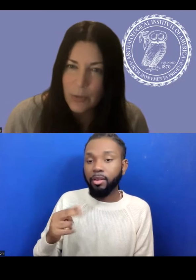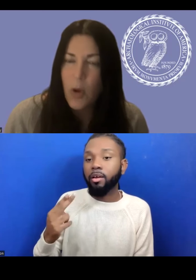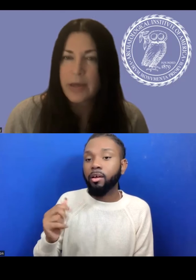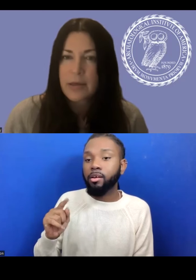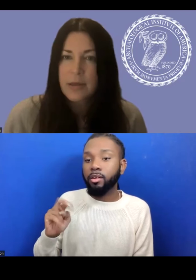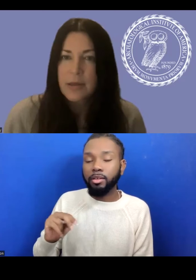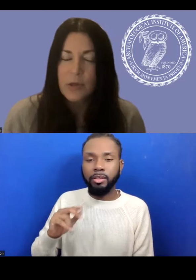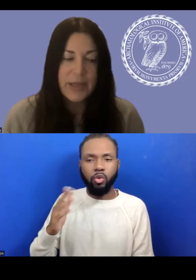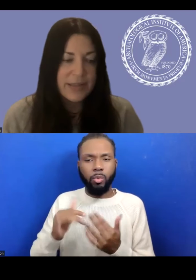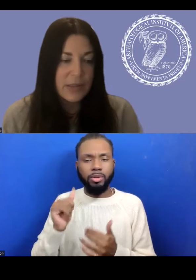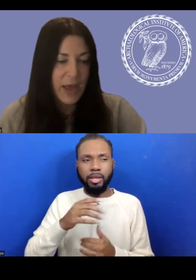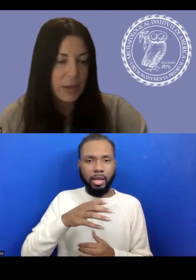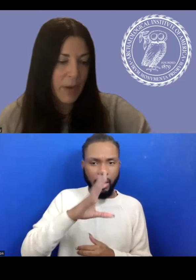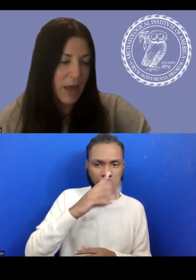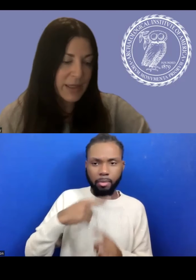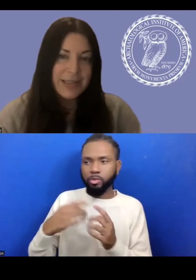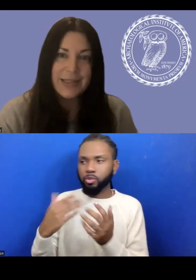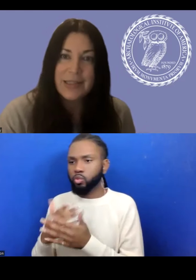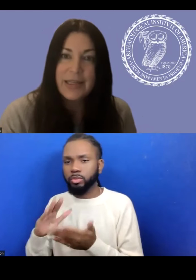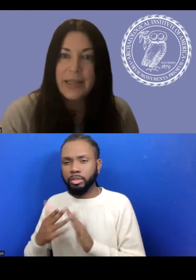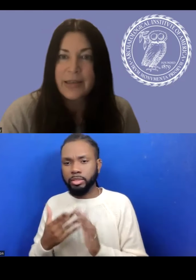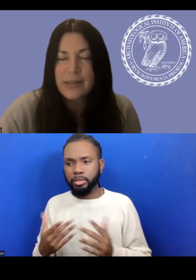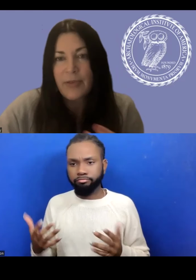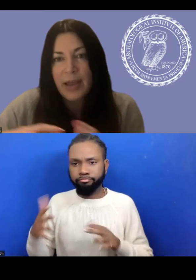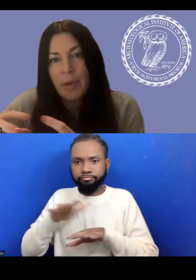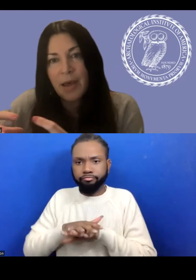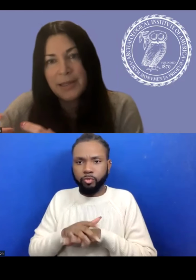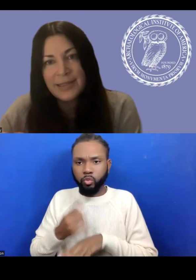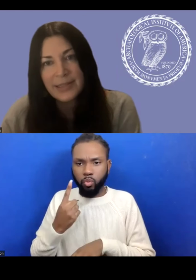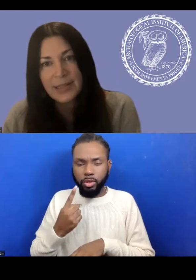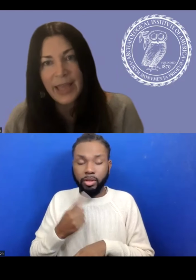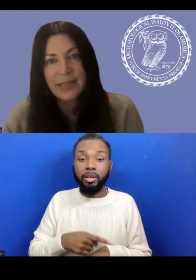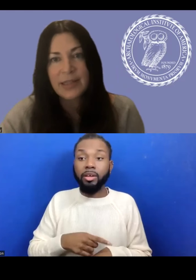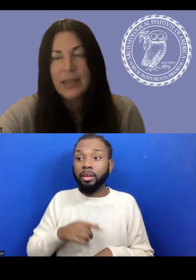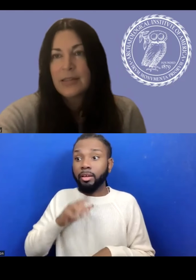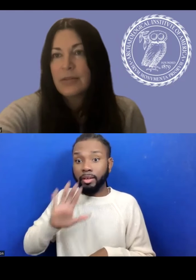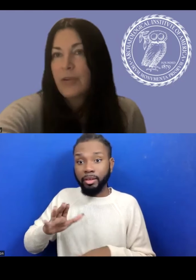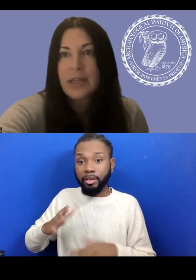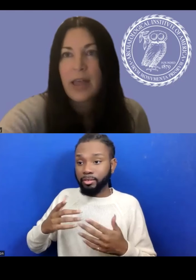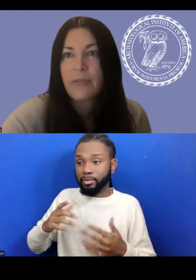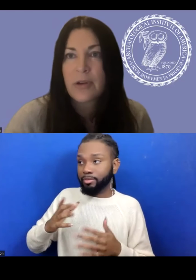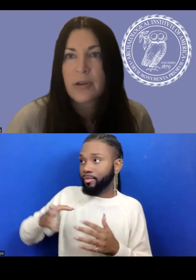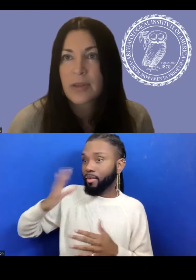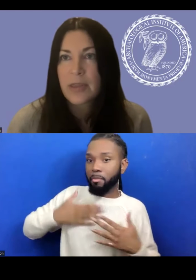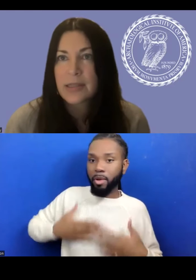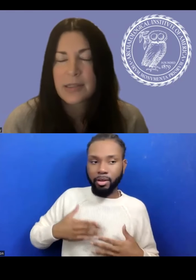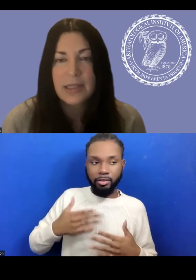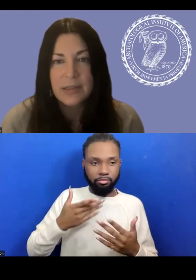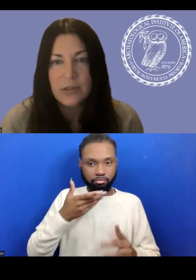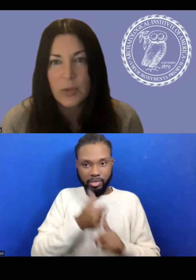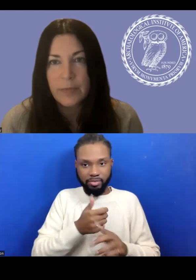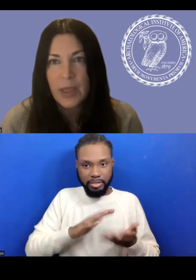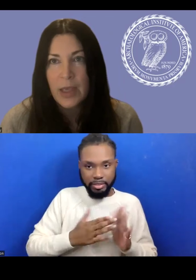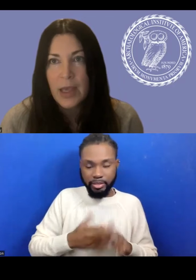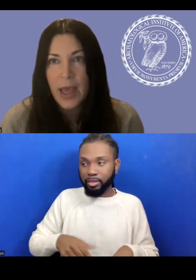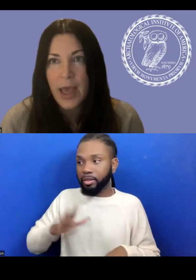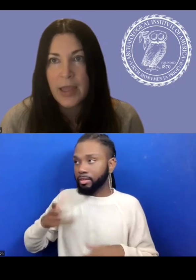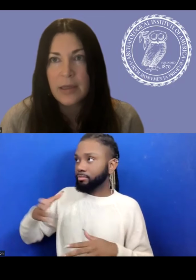city are one. So his divine body is a city. His divine body is light. It's very clever, the things that he is